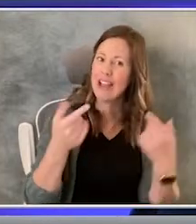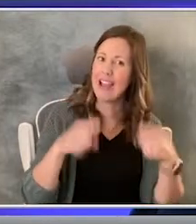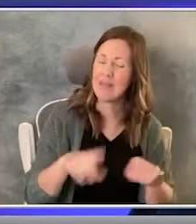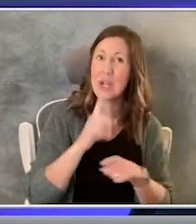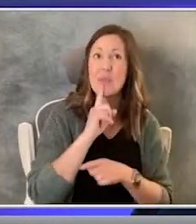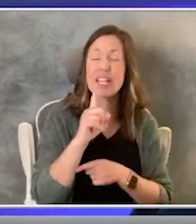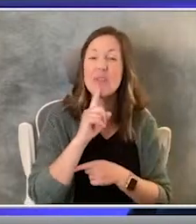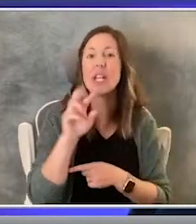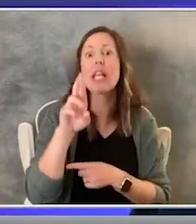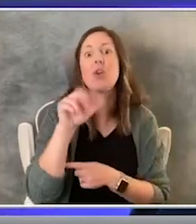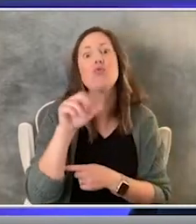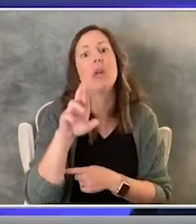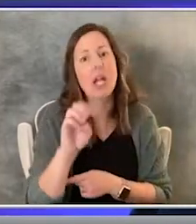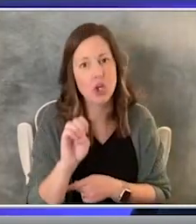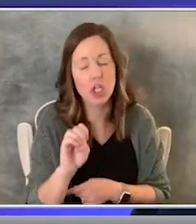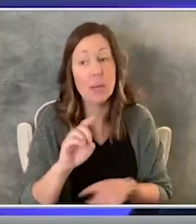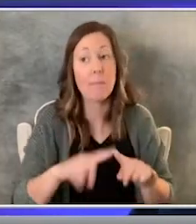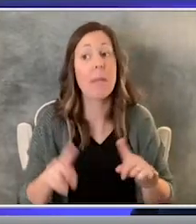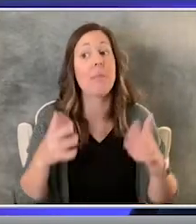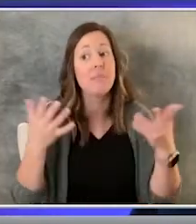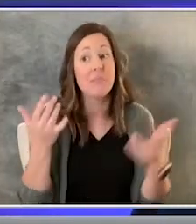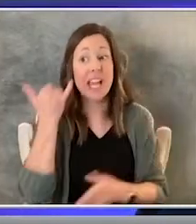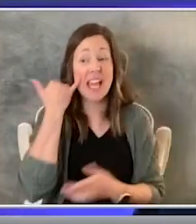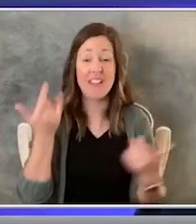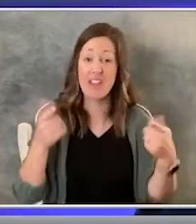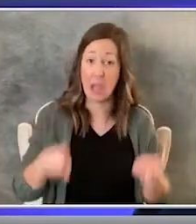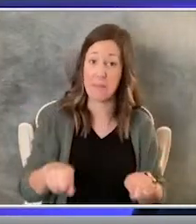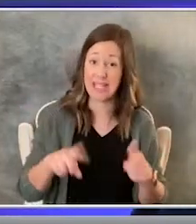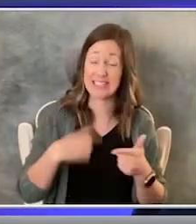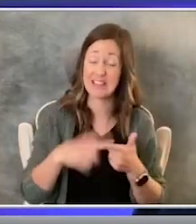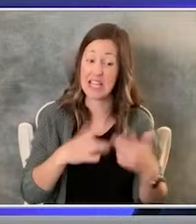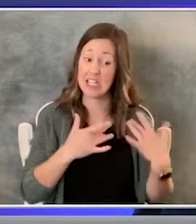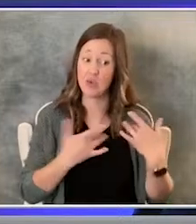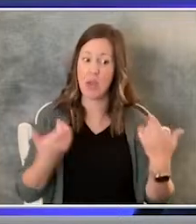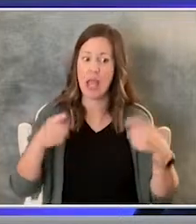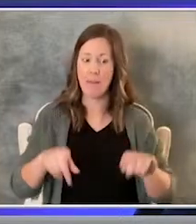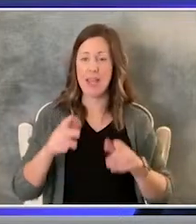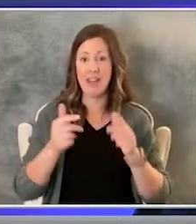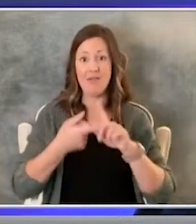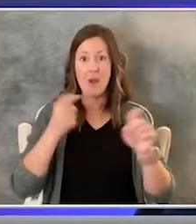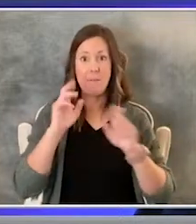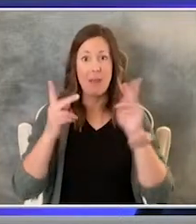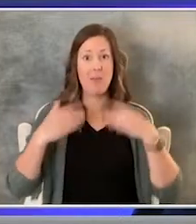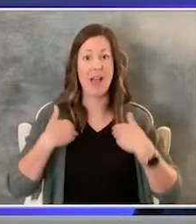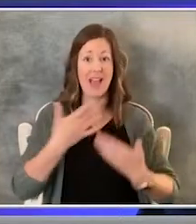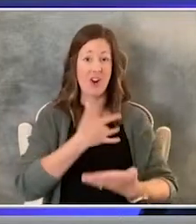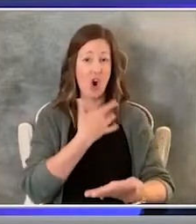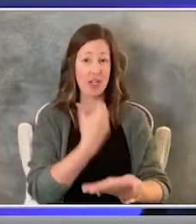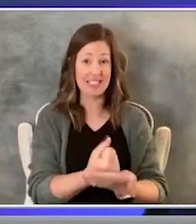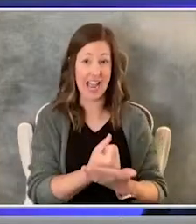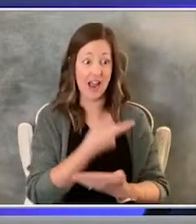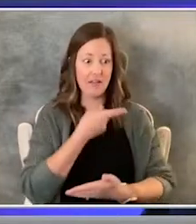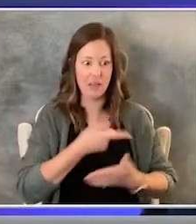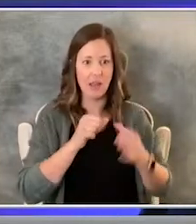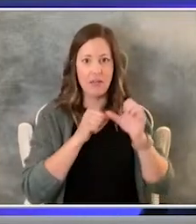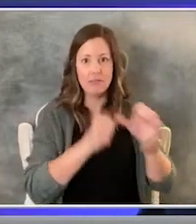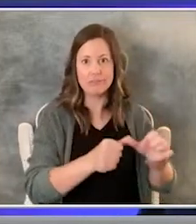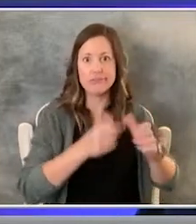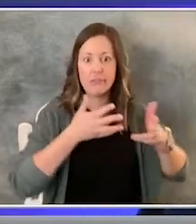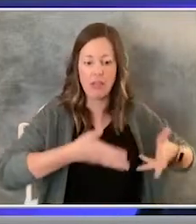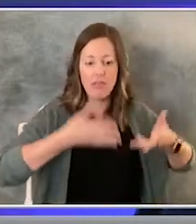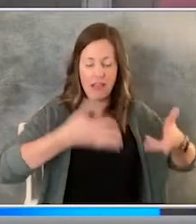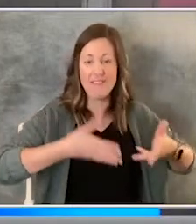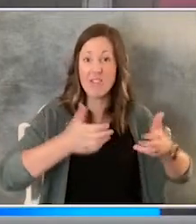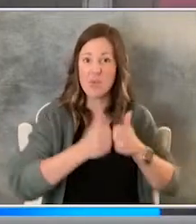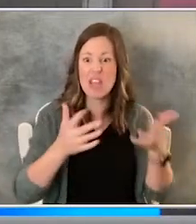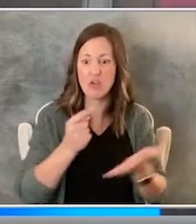pain. Ruth Ellen writes, recognizing pain is an interesting topic. I have psoriatic arthritis, and sometimes I have symptoms,